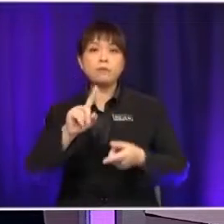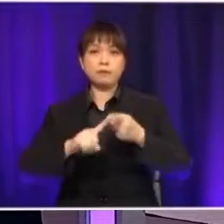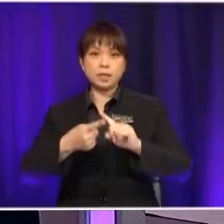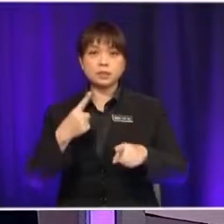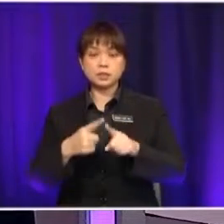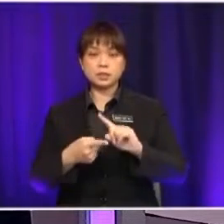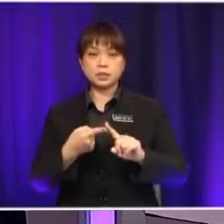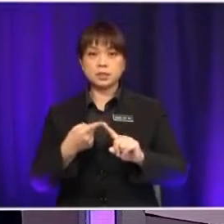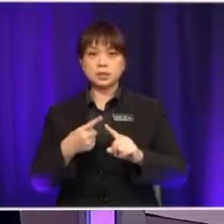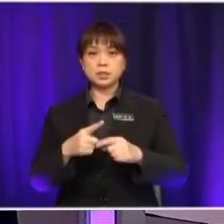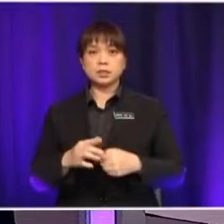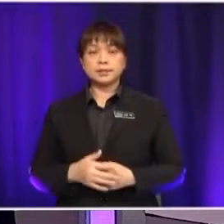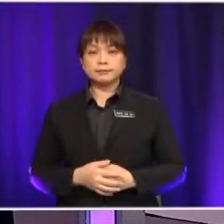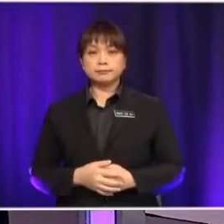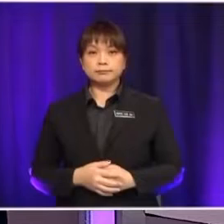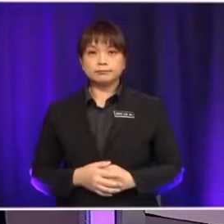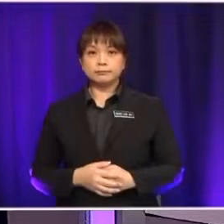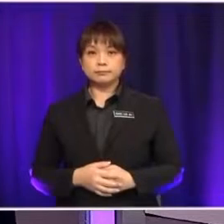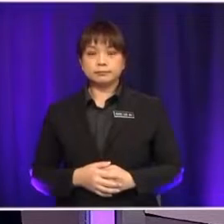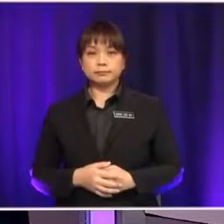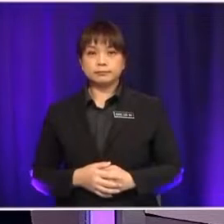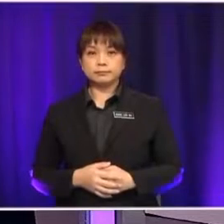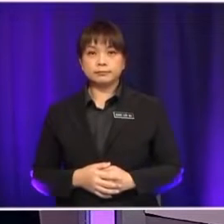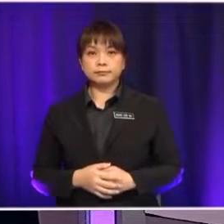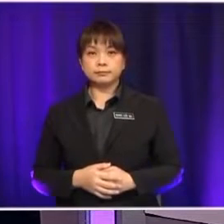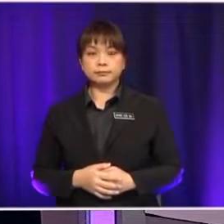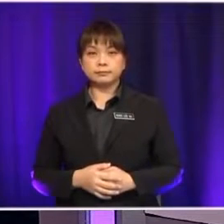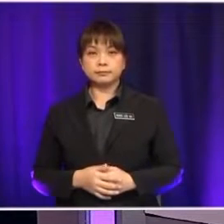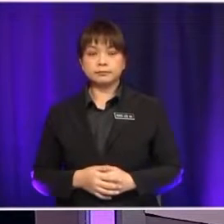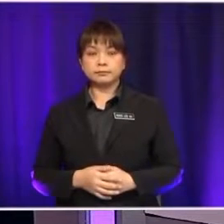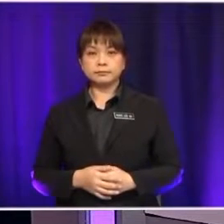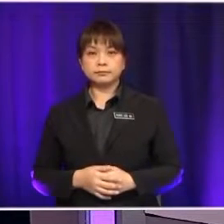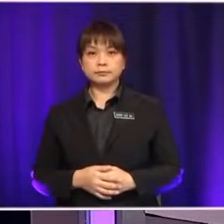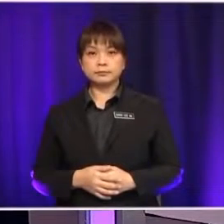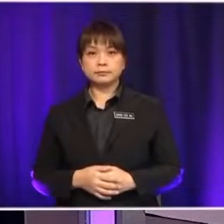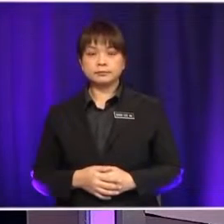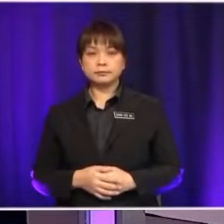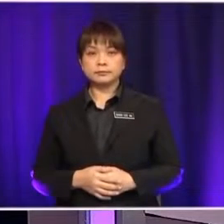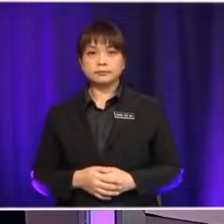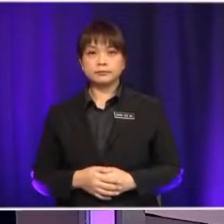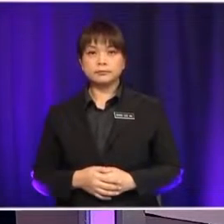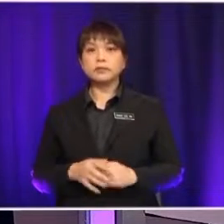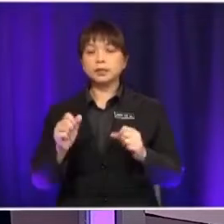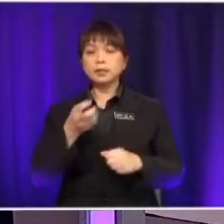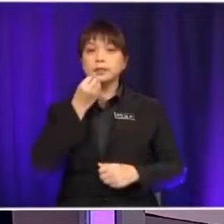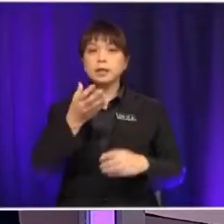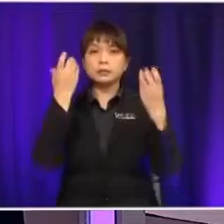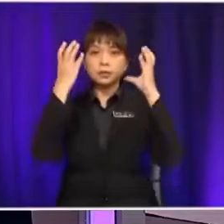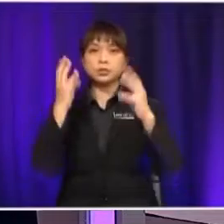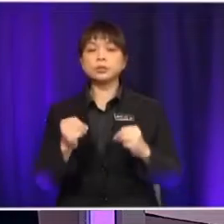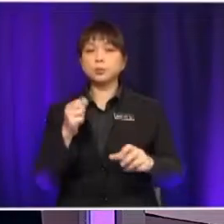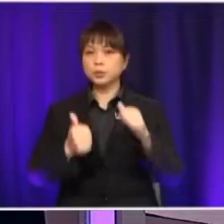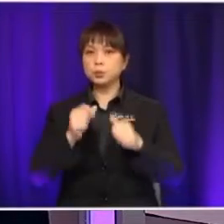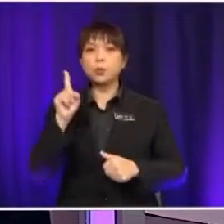that not many of you will send emails, right? But you can choose if you are. And you tell me which one you prefer to use and